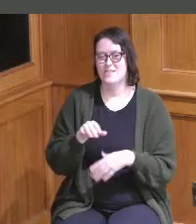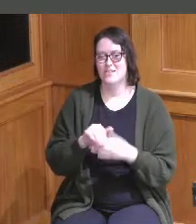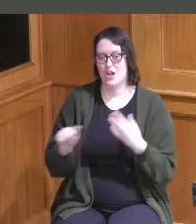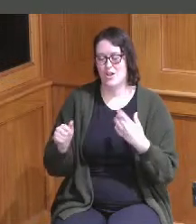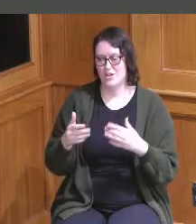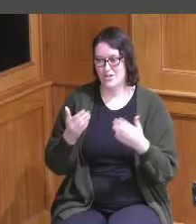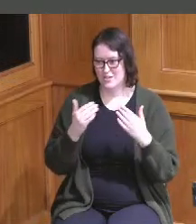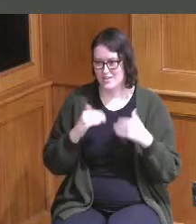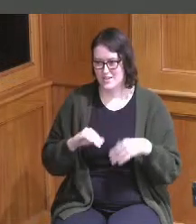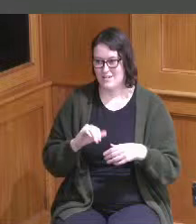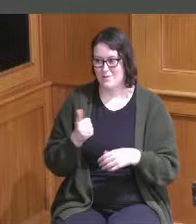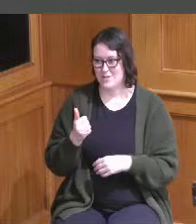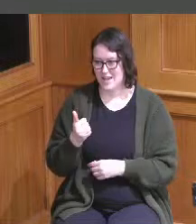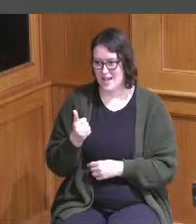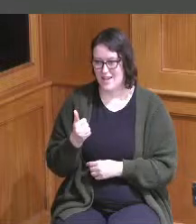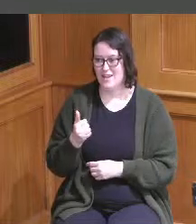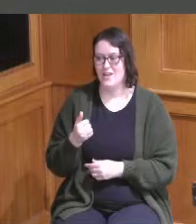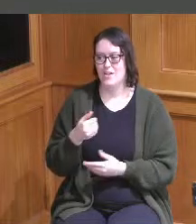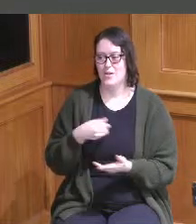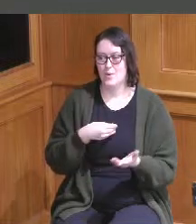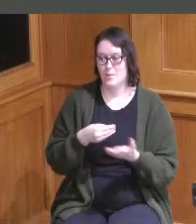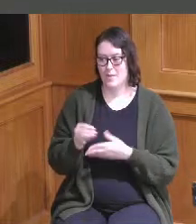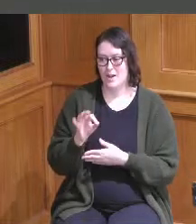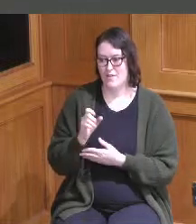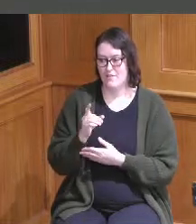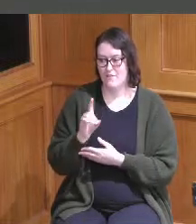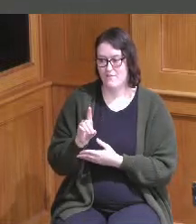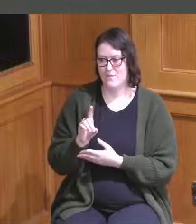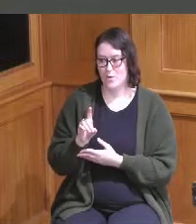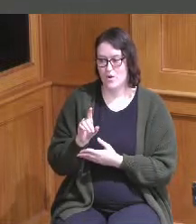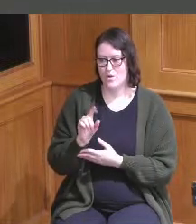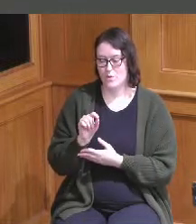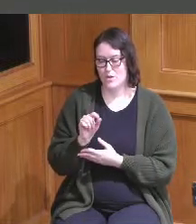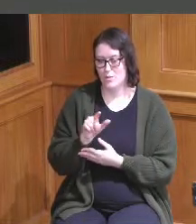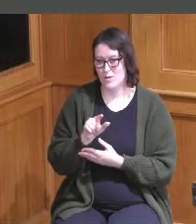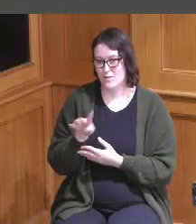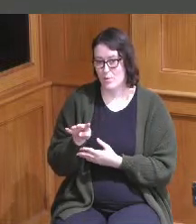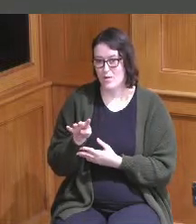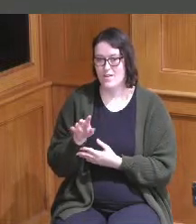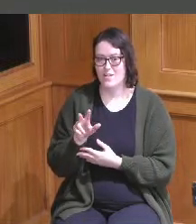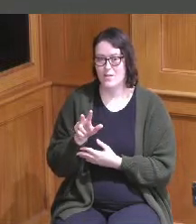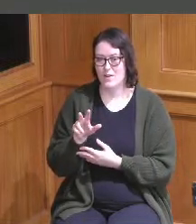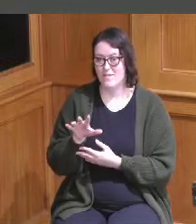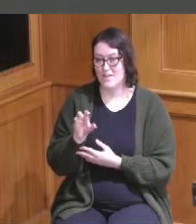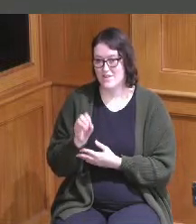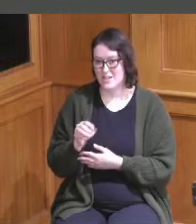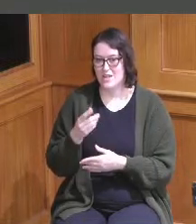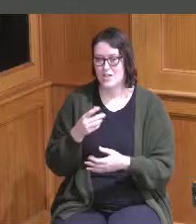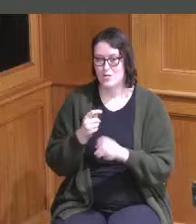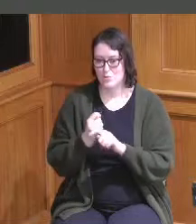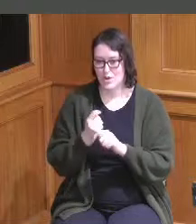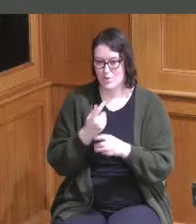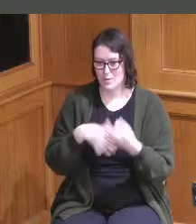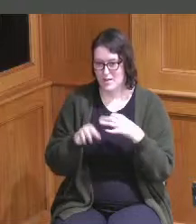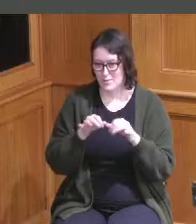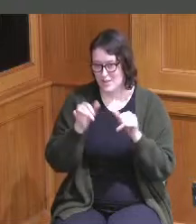$65,860. Item number 10 is a resolution purchasing a 2024 F-350 truck as a replacement in the Engineers